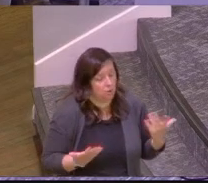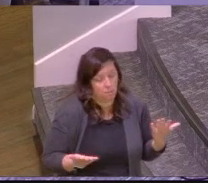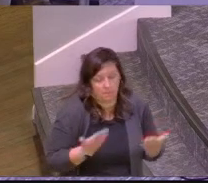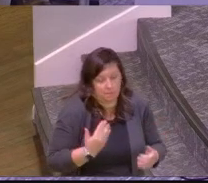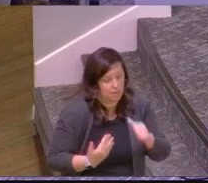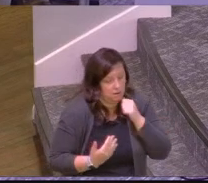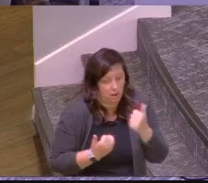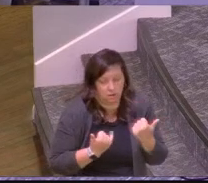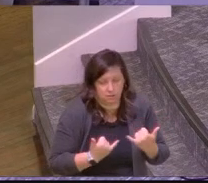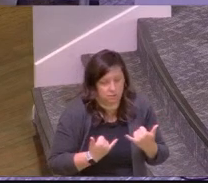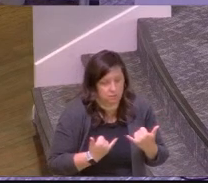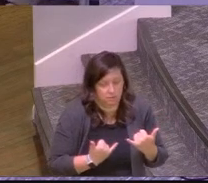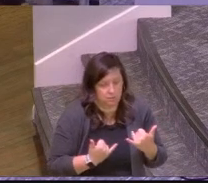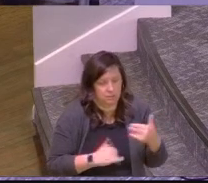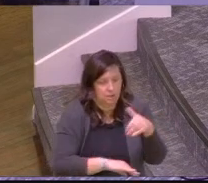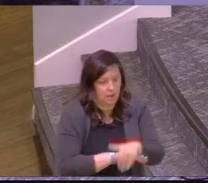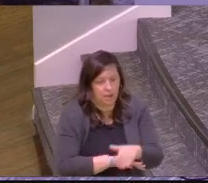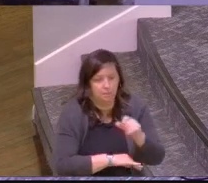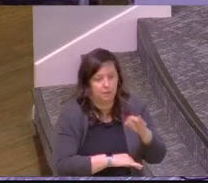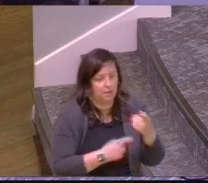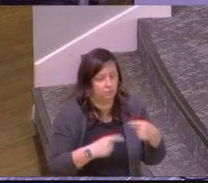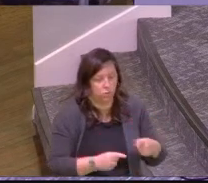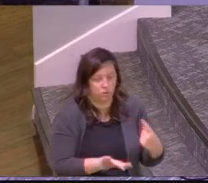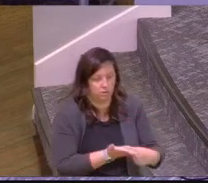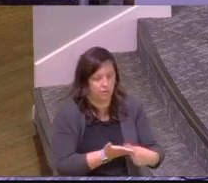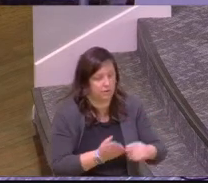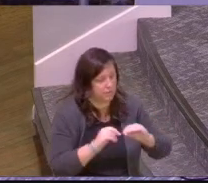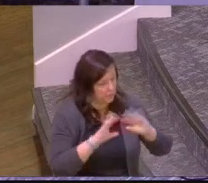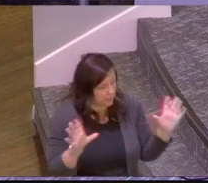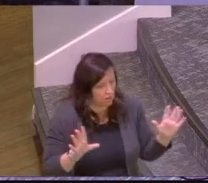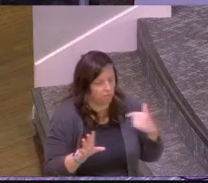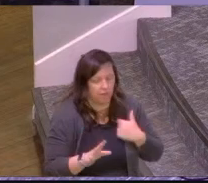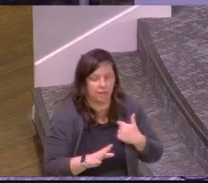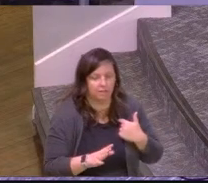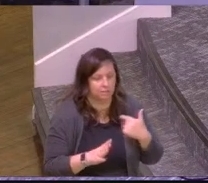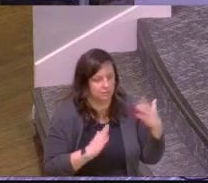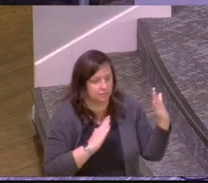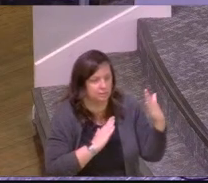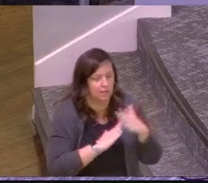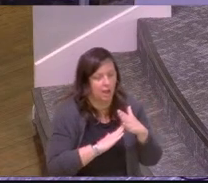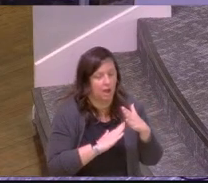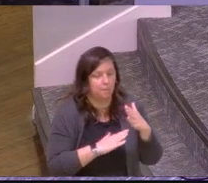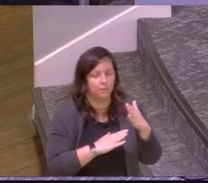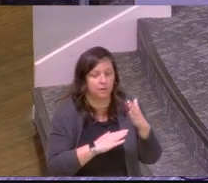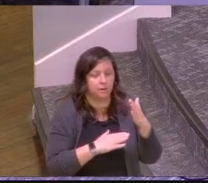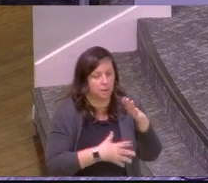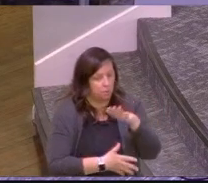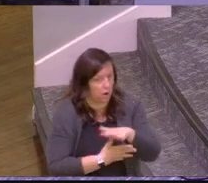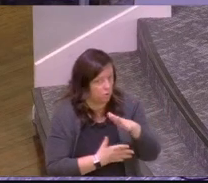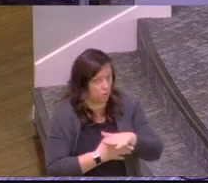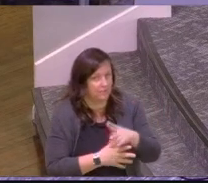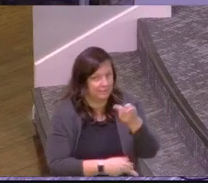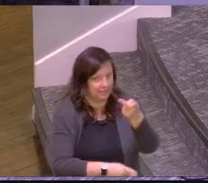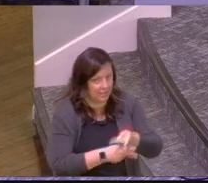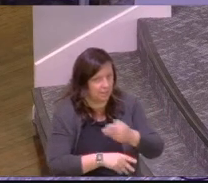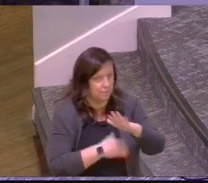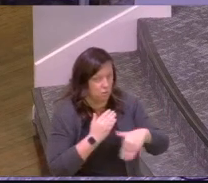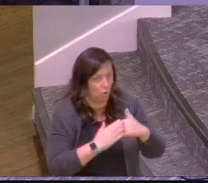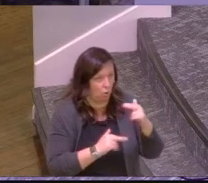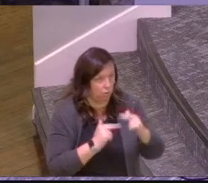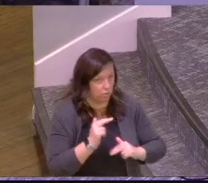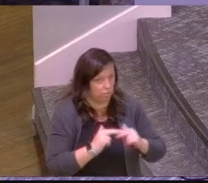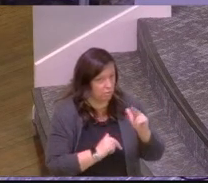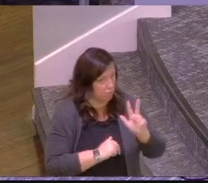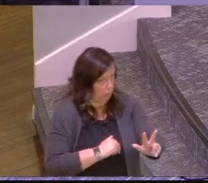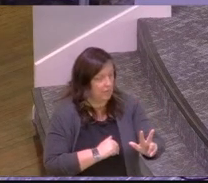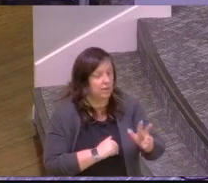it's clear that maintaining all three buildings is the top priority, then we have to go back and work as a team of